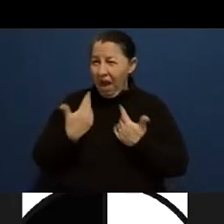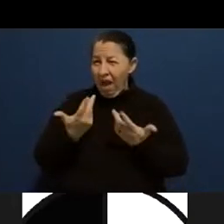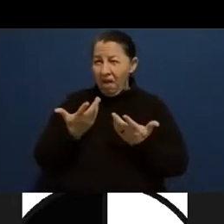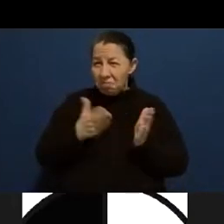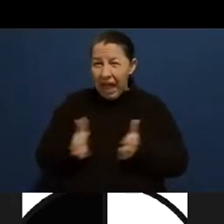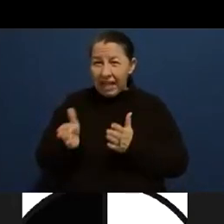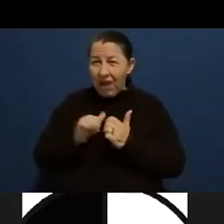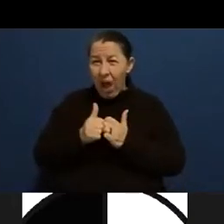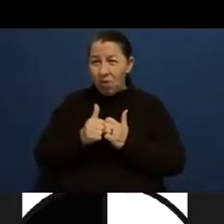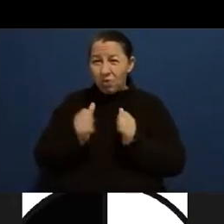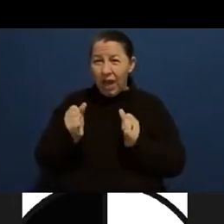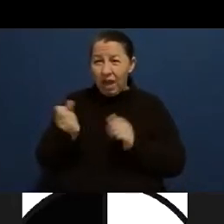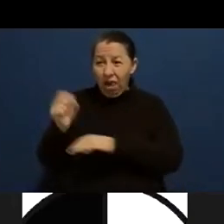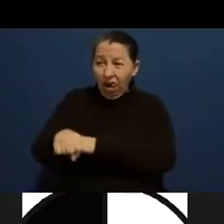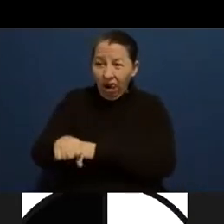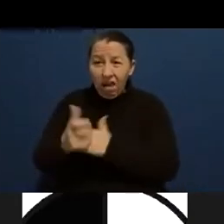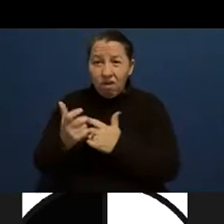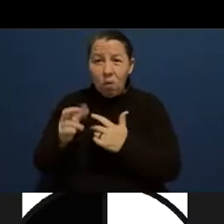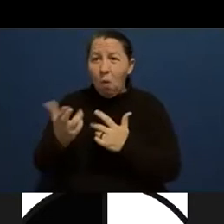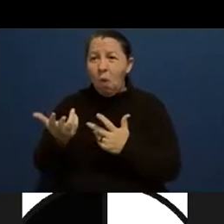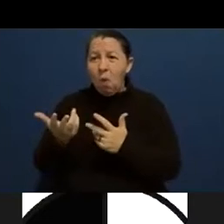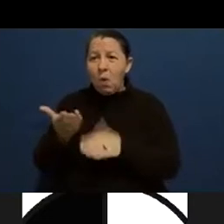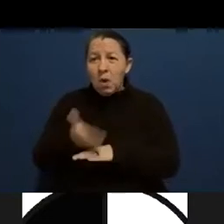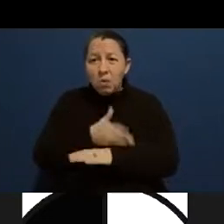Violet, you can jump in whenever you want to.